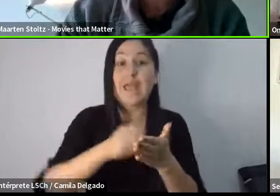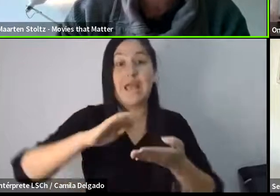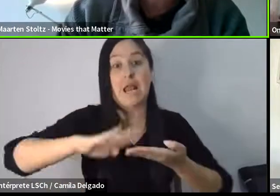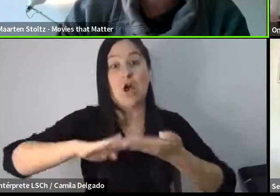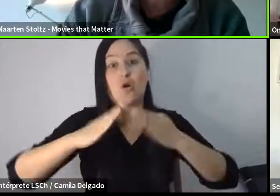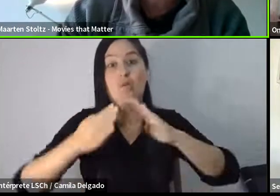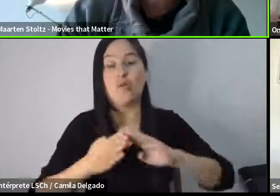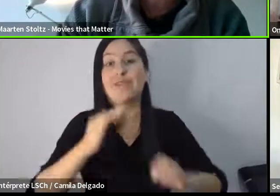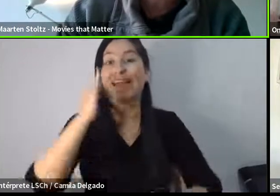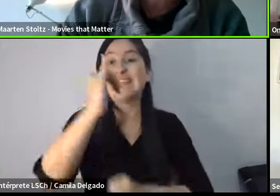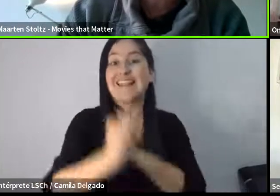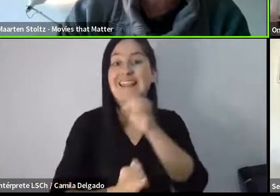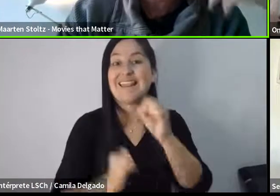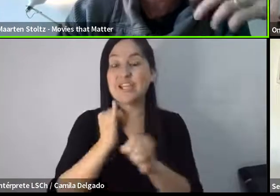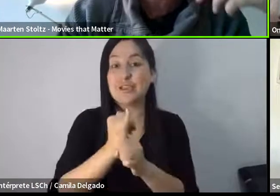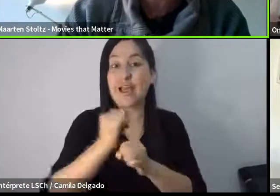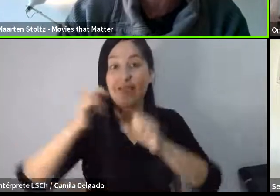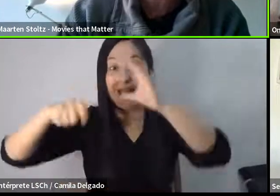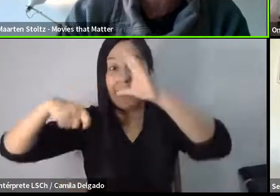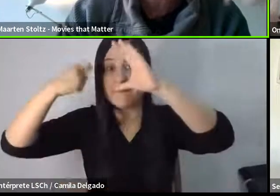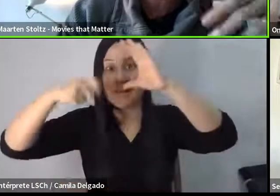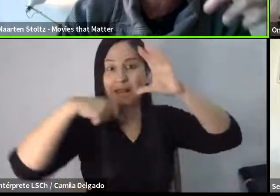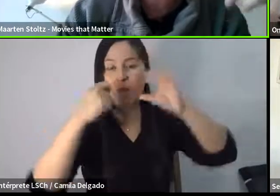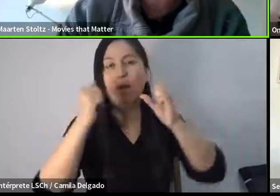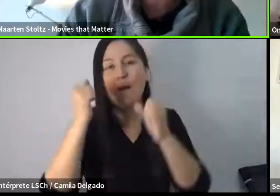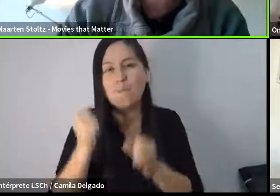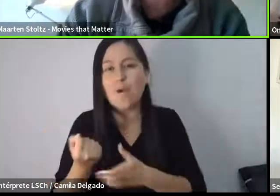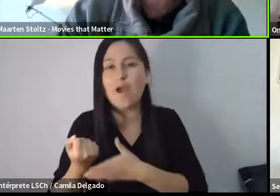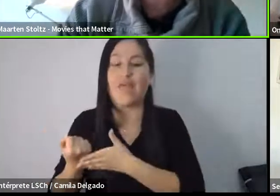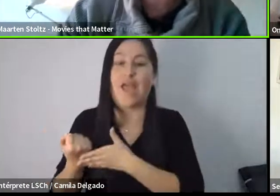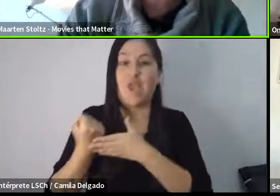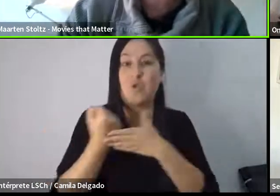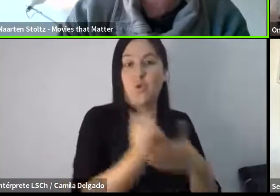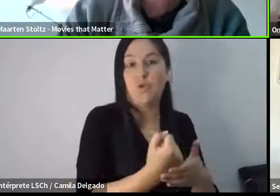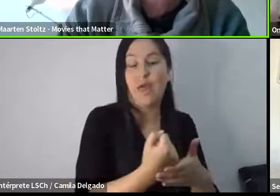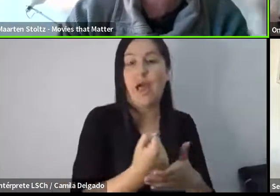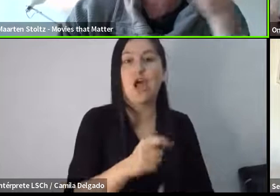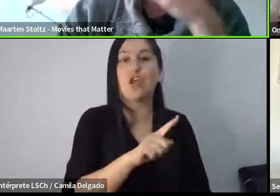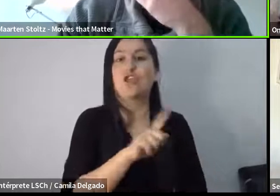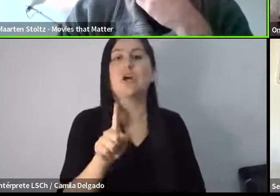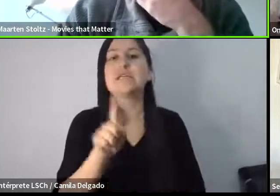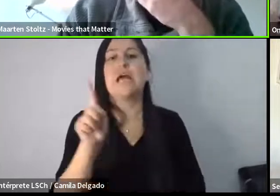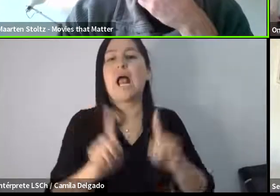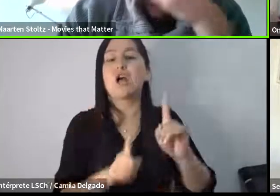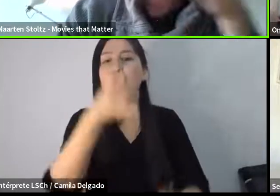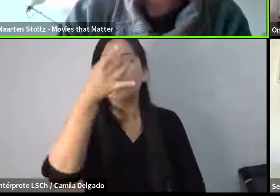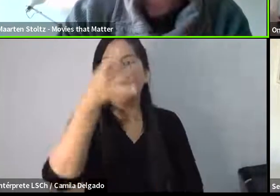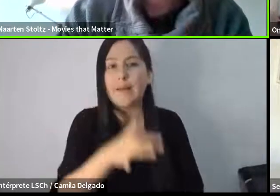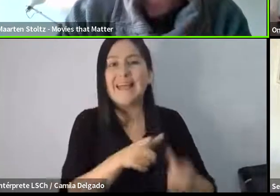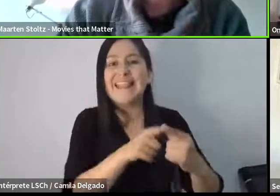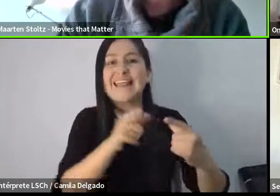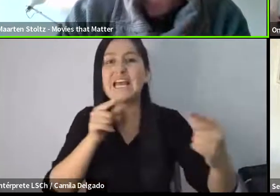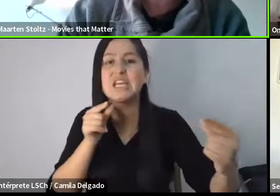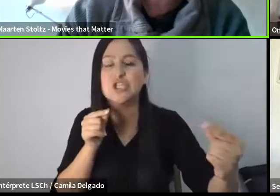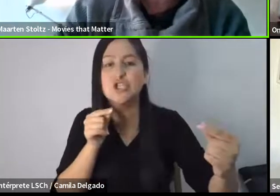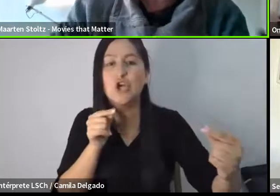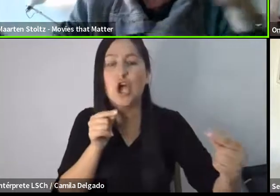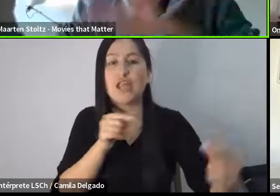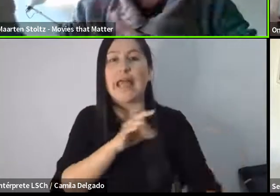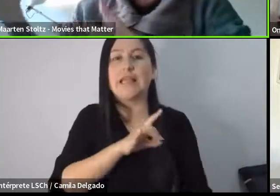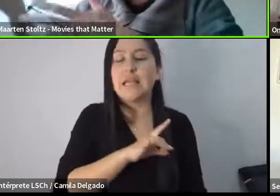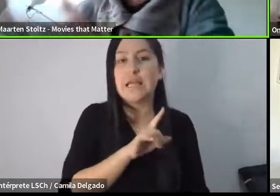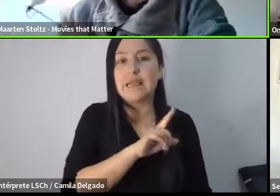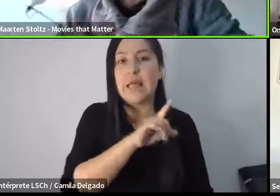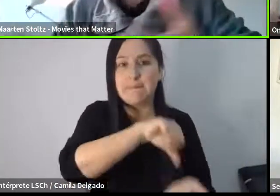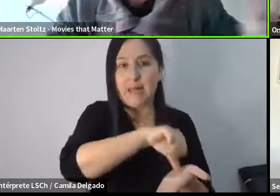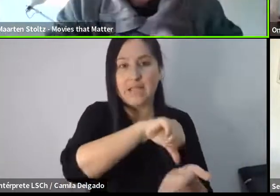way possible. So it's not a local thing. It's not a national thing. It's an international thing. And there are a lot of people maybe